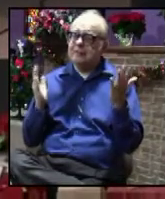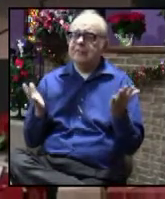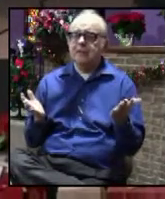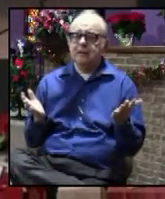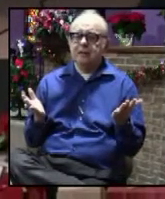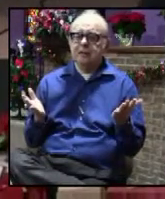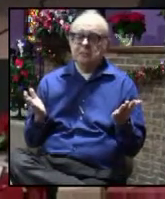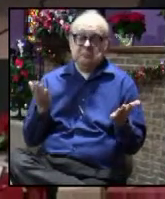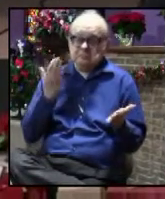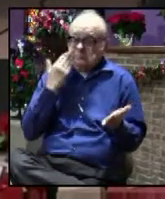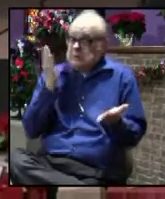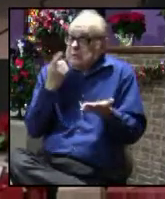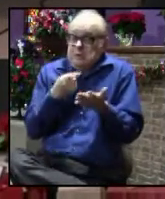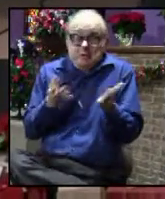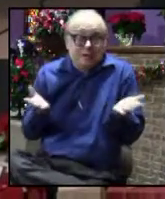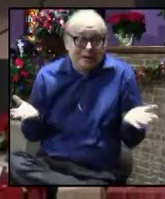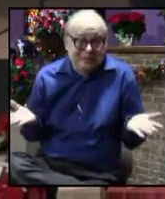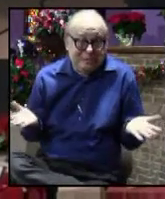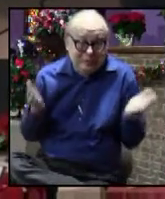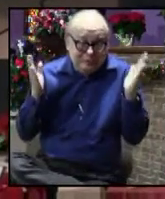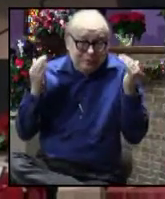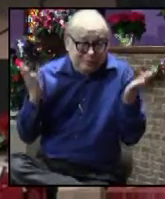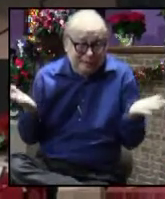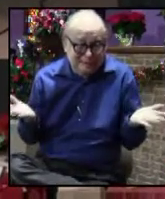who knows what.